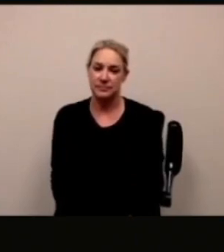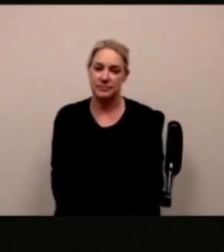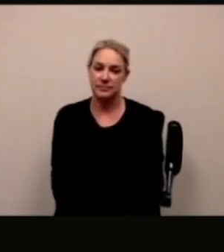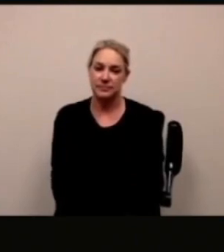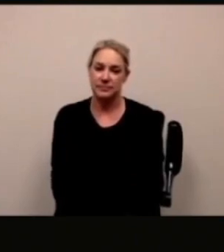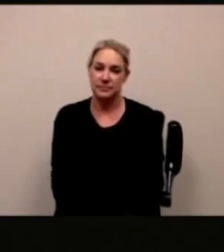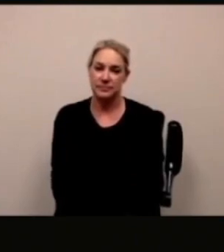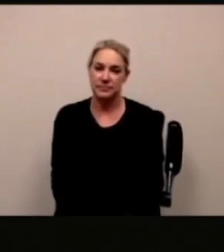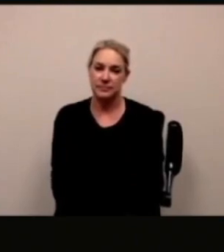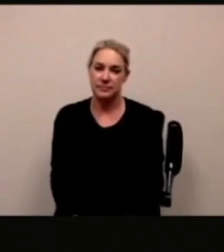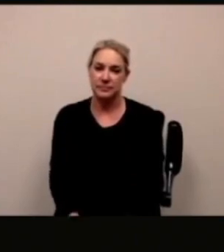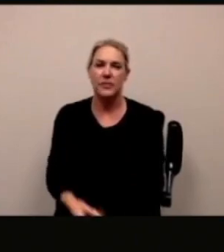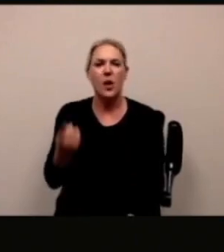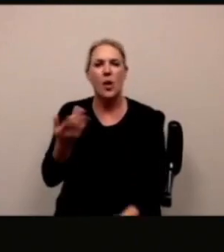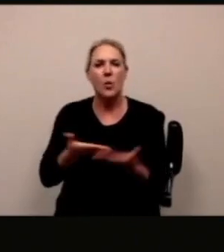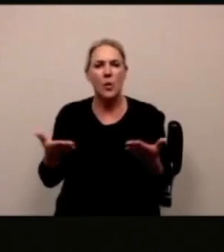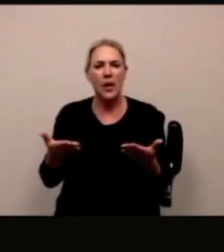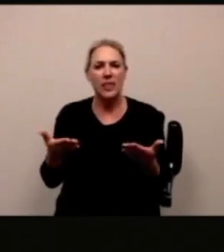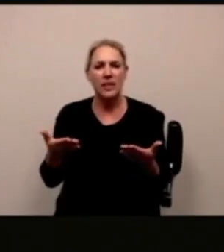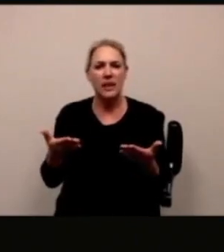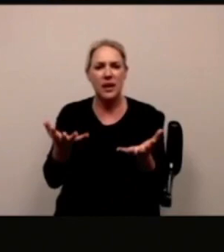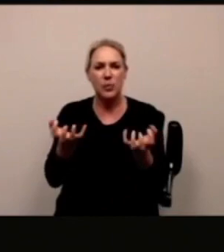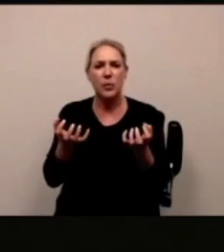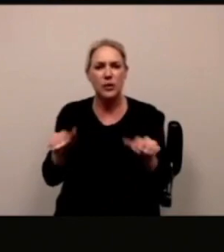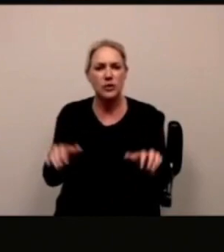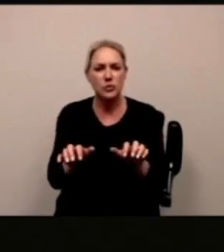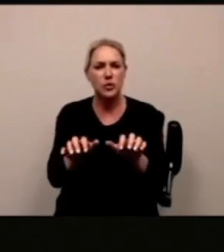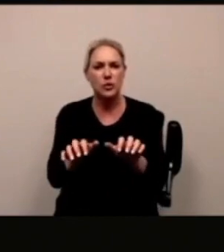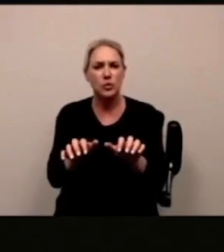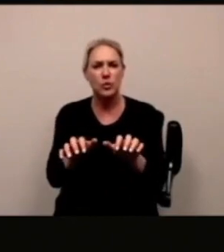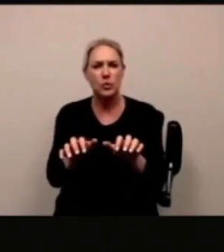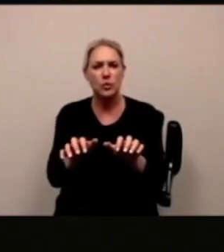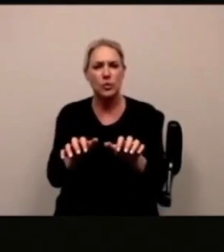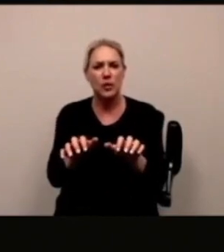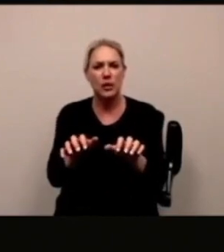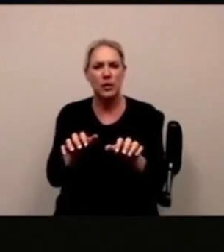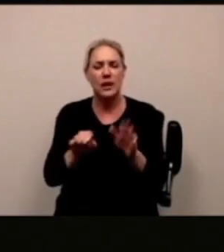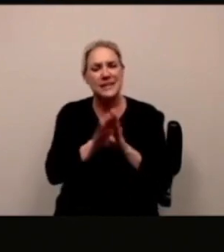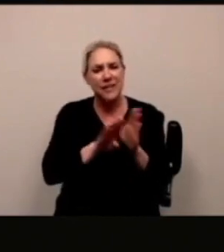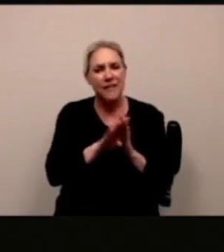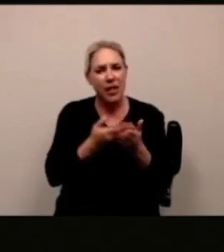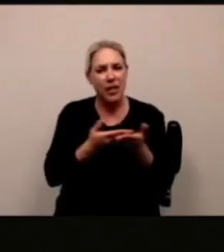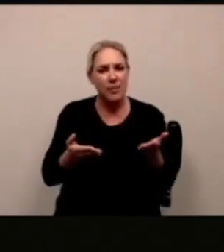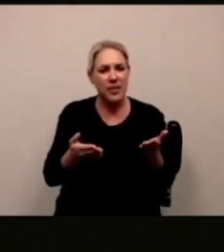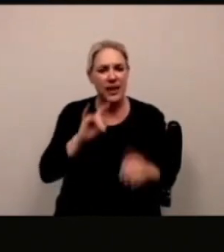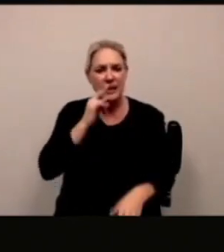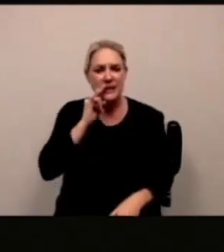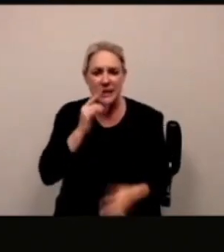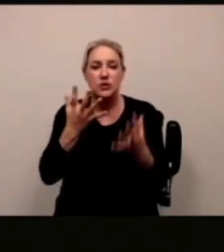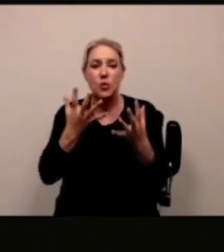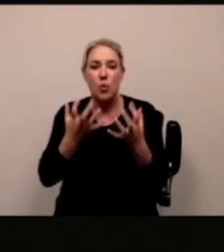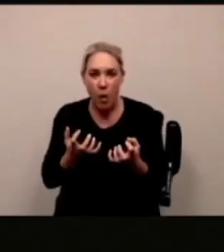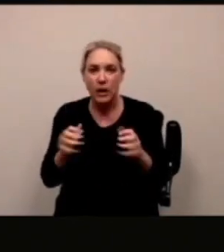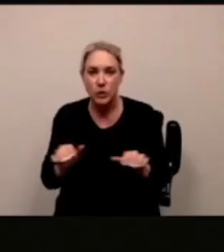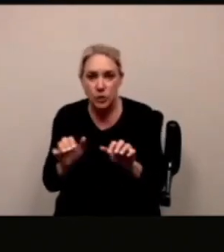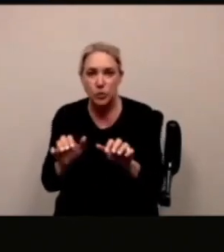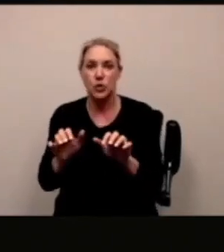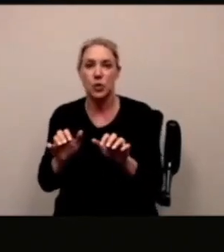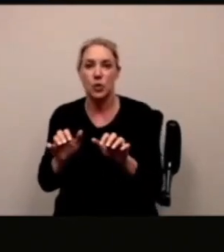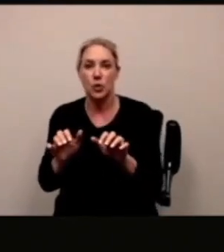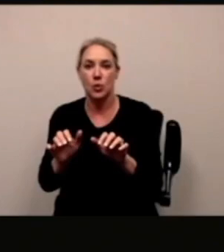One of the things that we try to do is make the things that kids want to do and already are trying to do